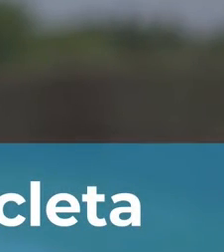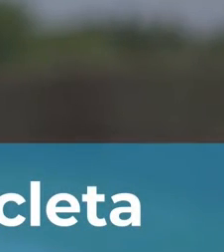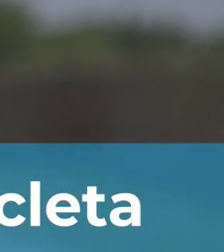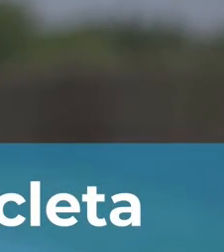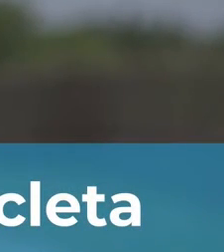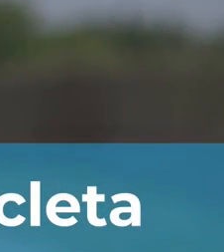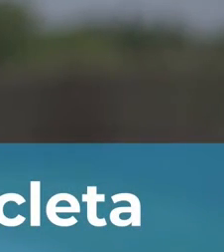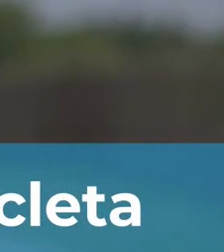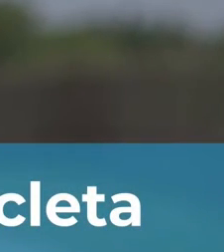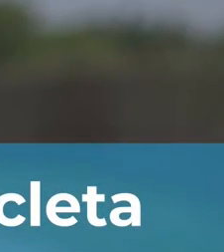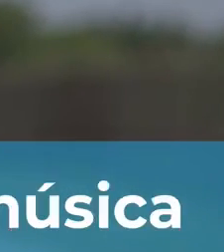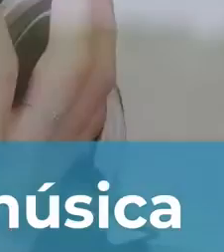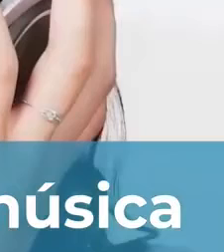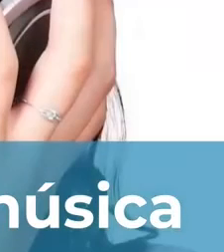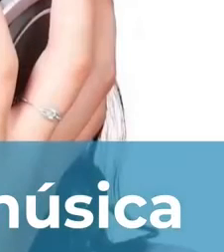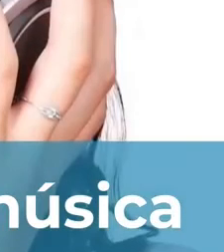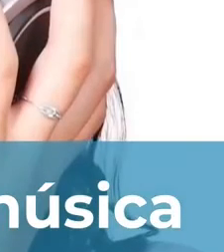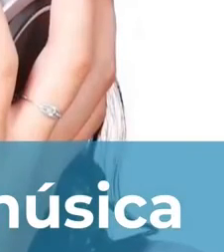bicicleta.